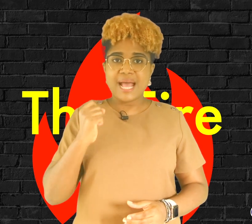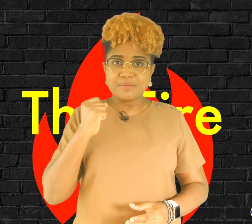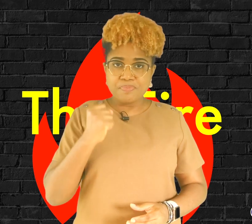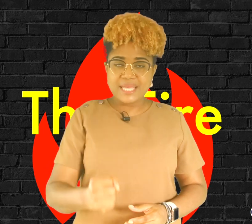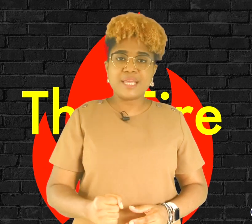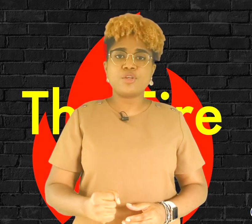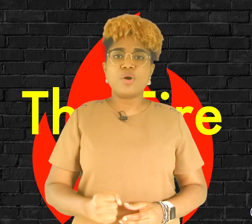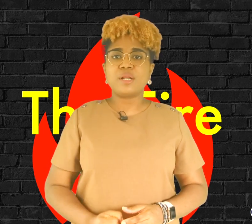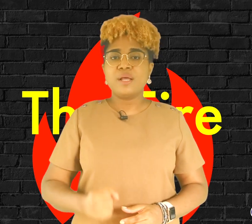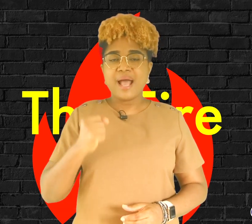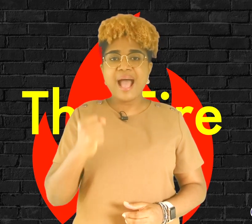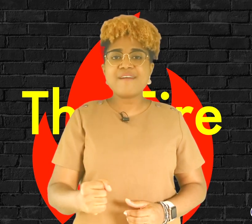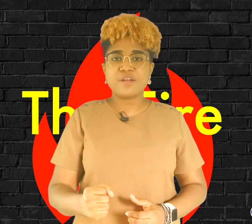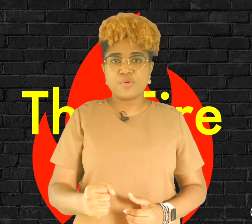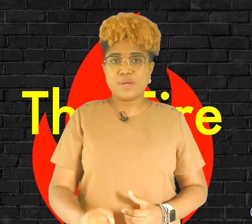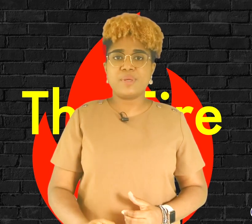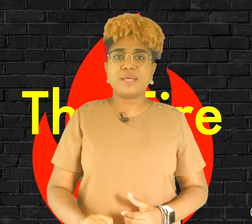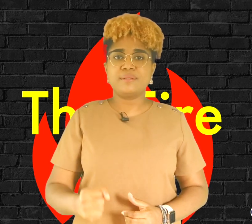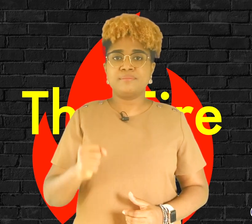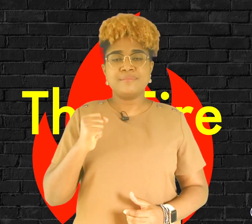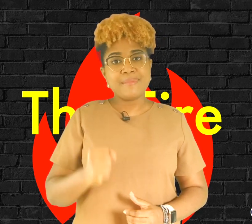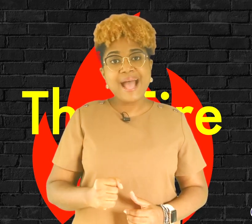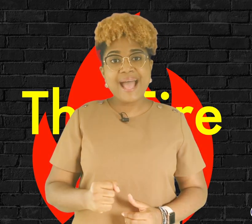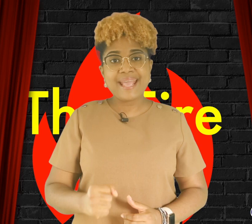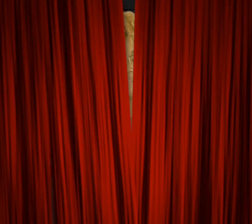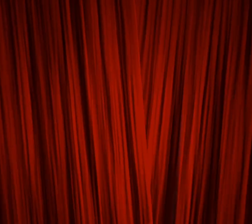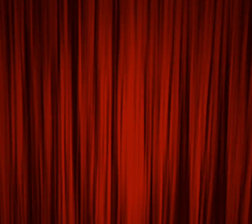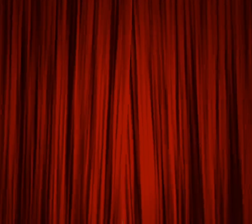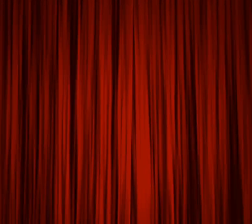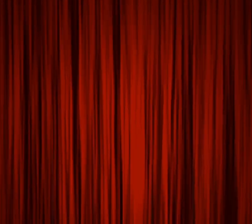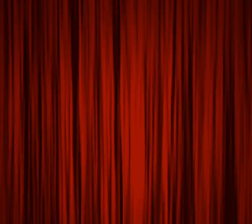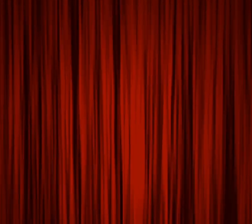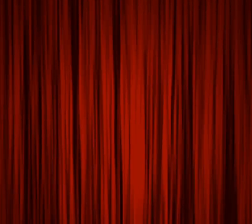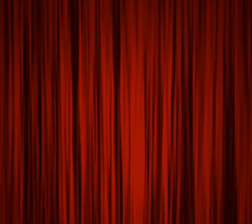with God, and be in God. Have a great week. Bye.